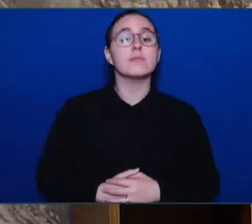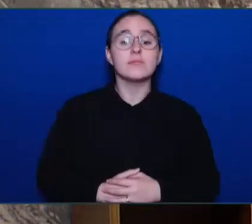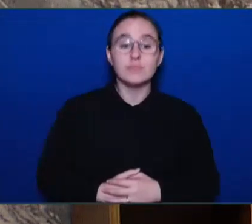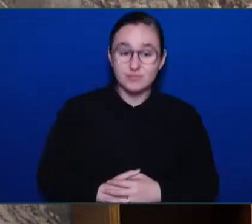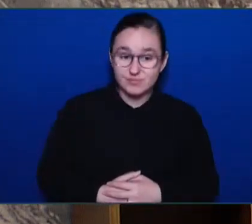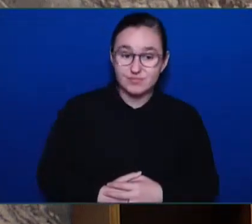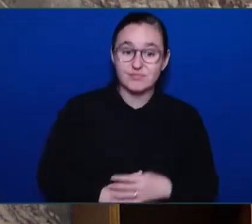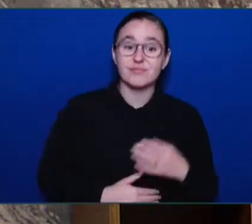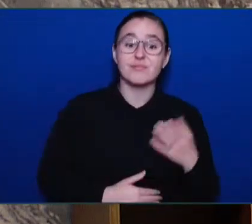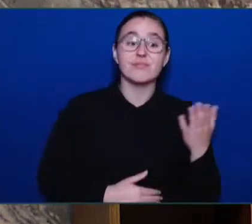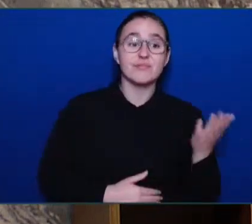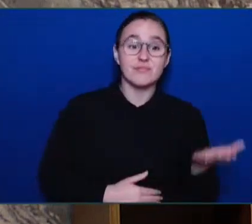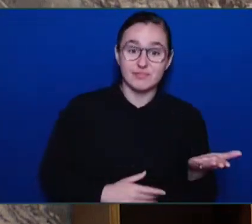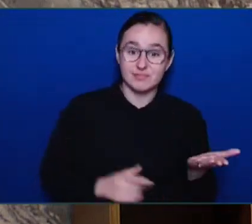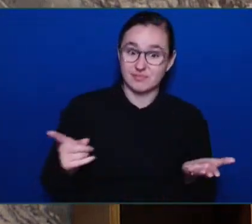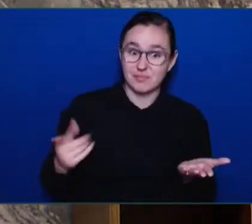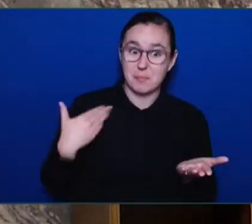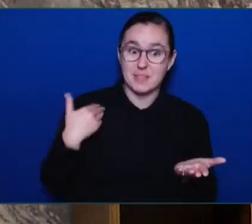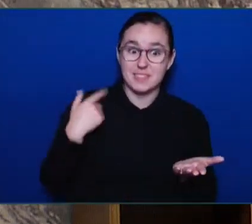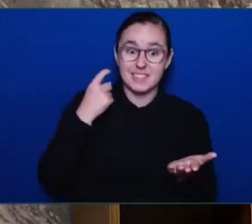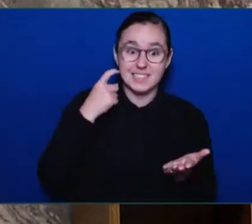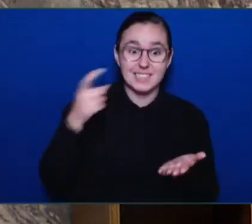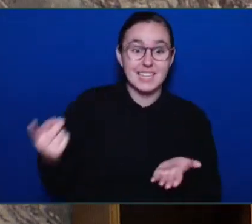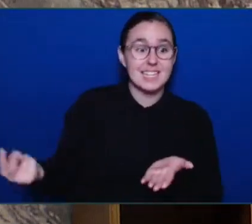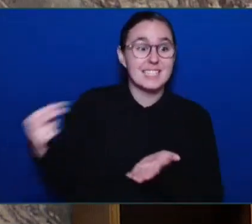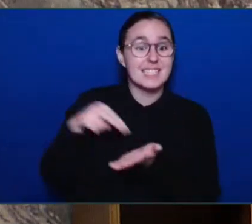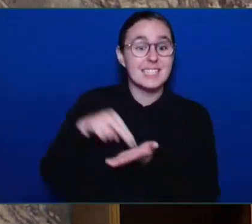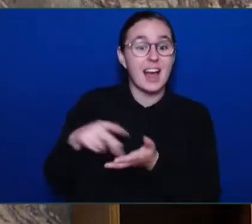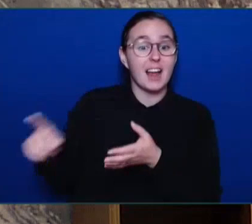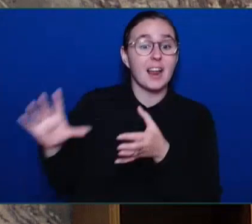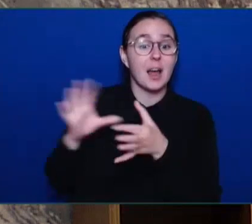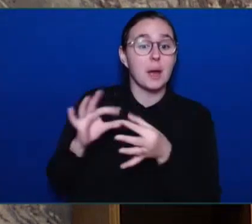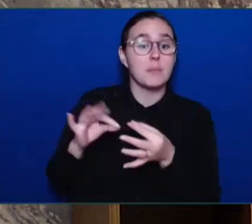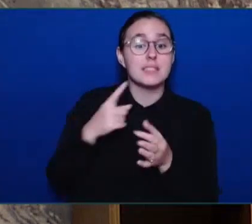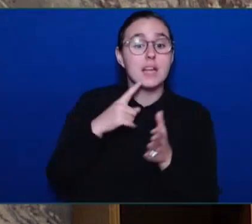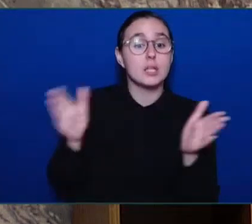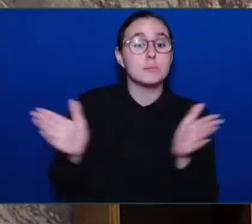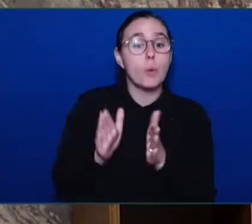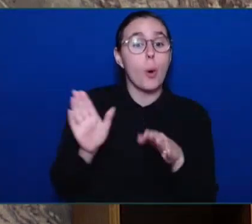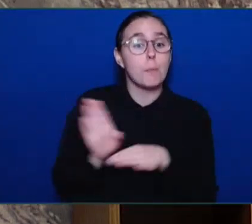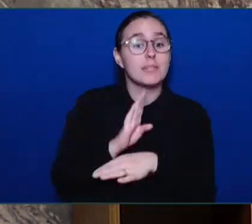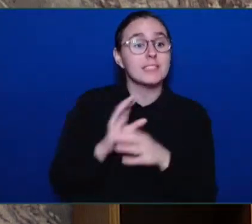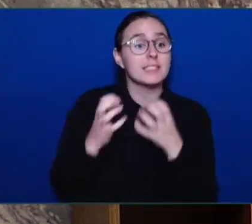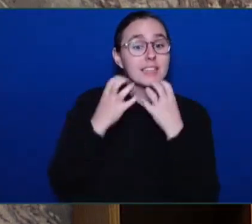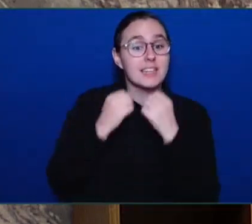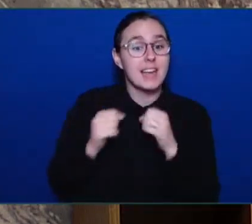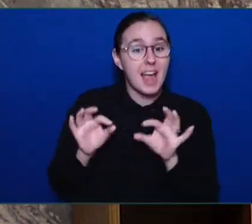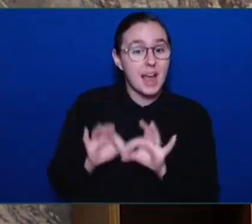and important to the government is cold comfort for the small businesses out there that are being